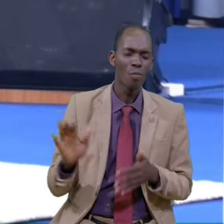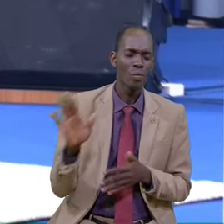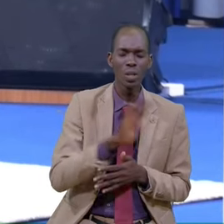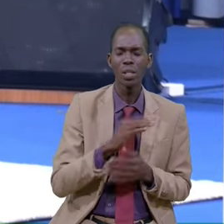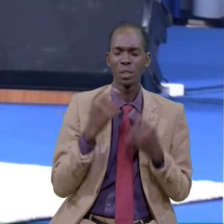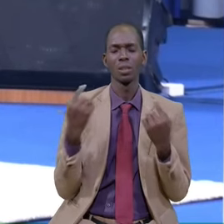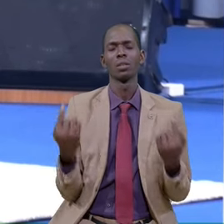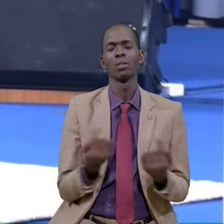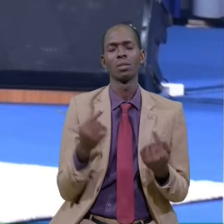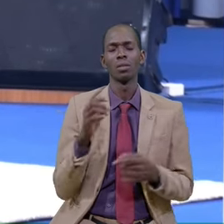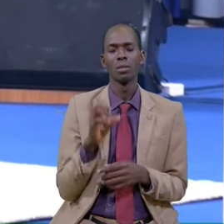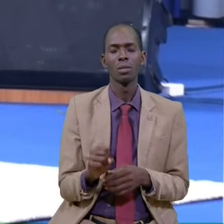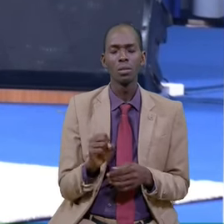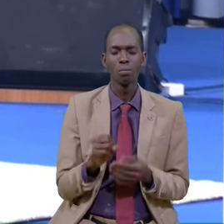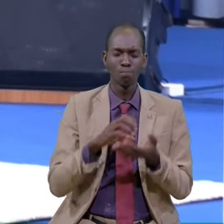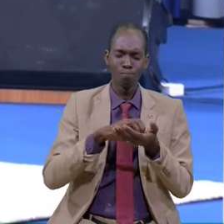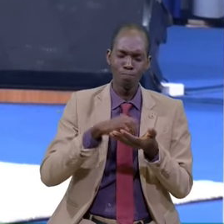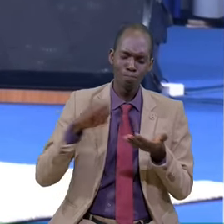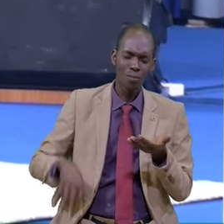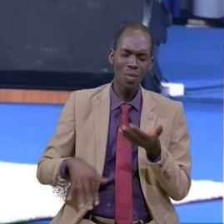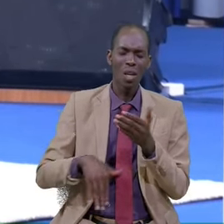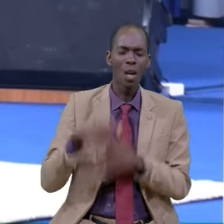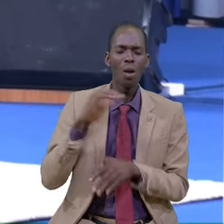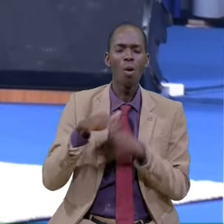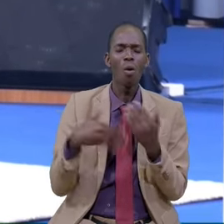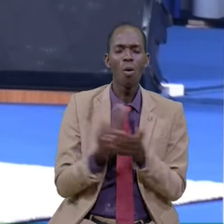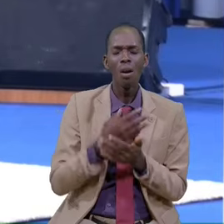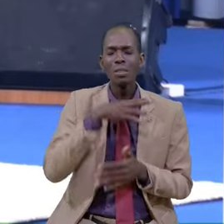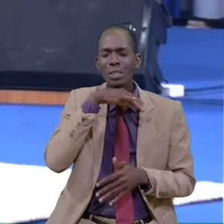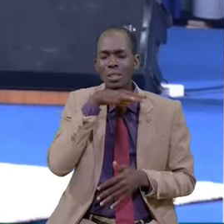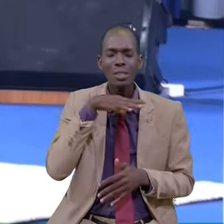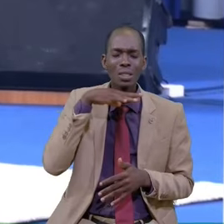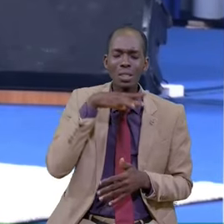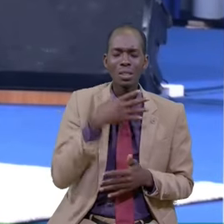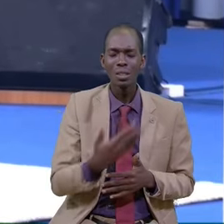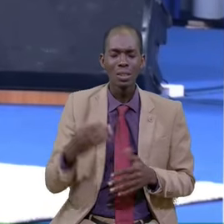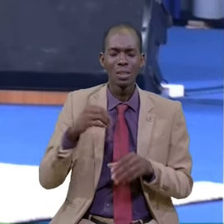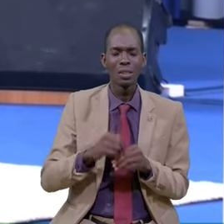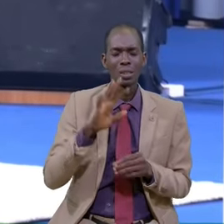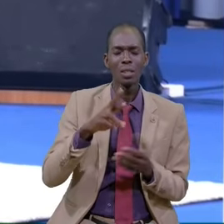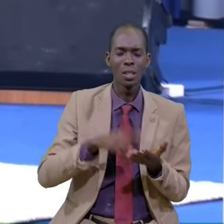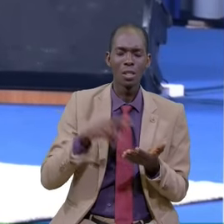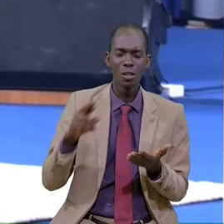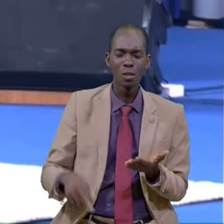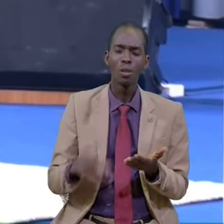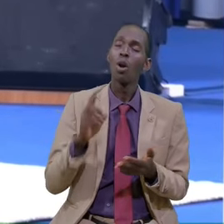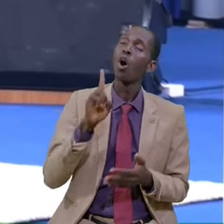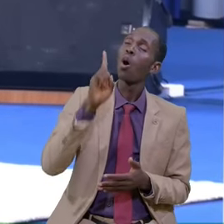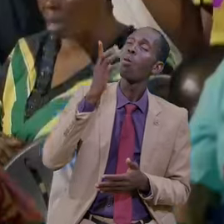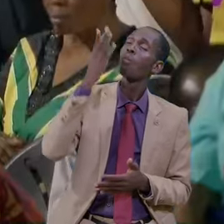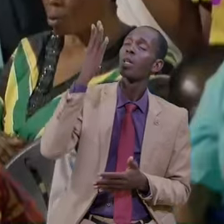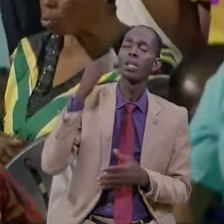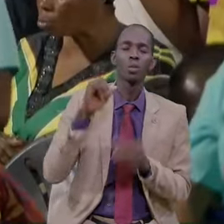transgression BL out all the dirty dirty things in their record up there with you in